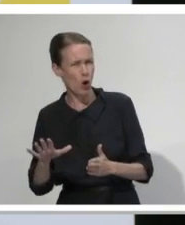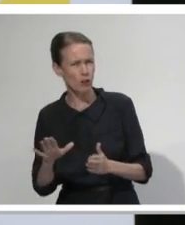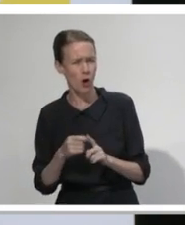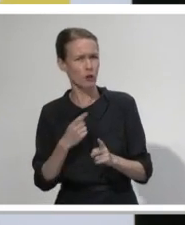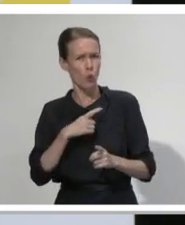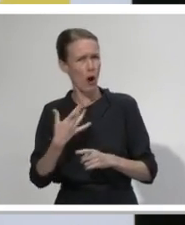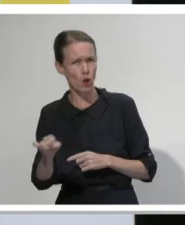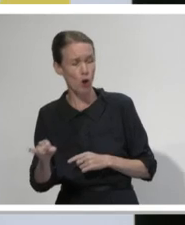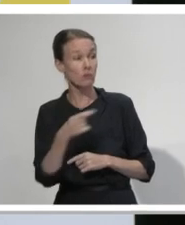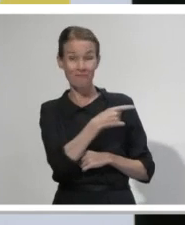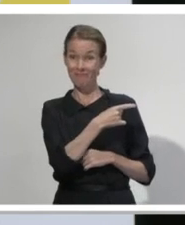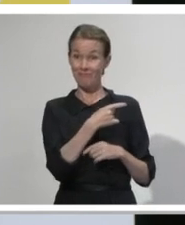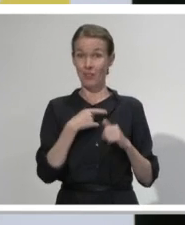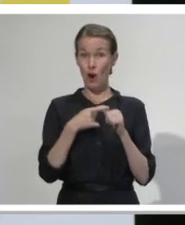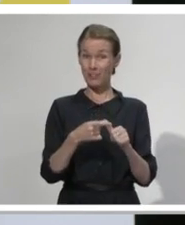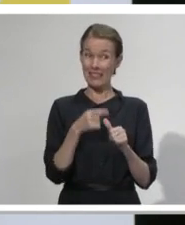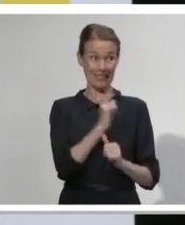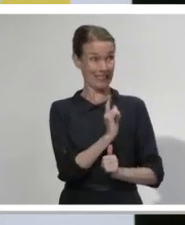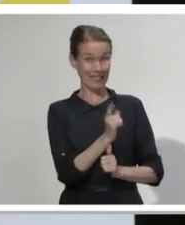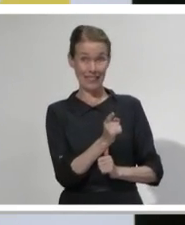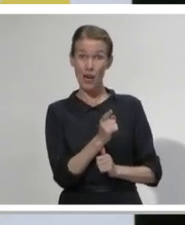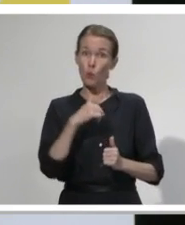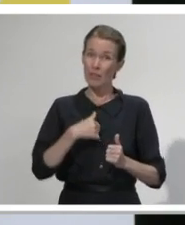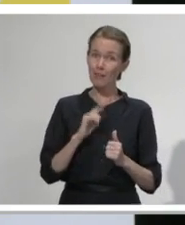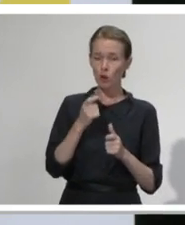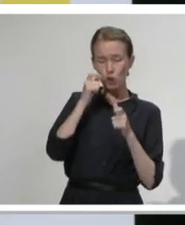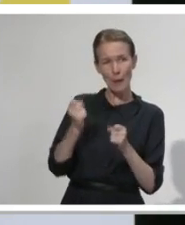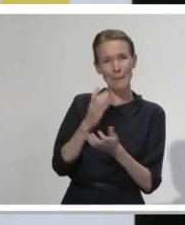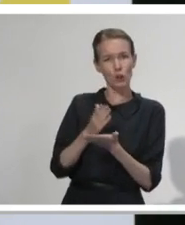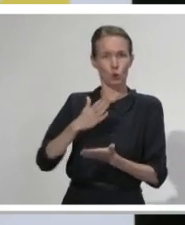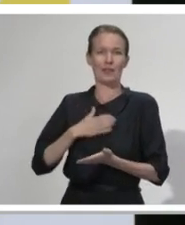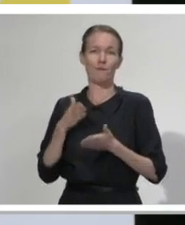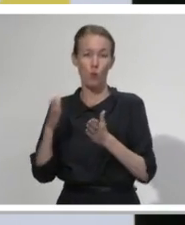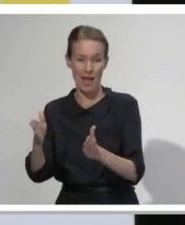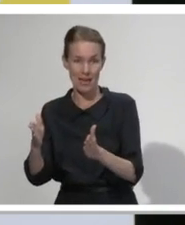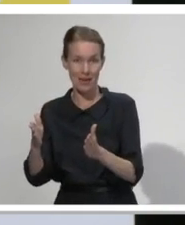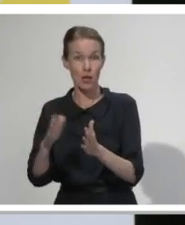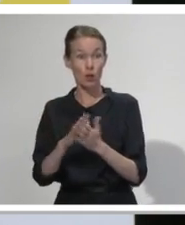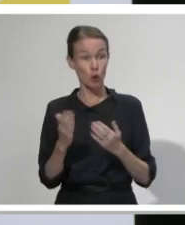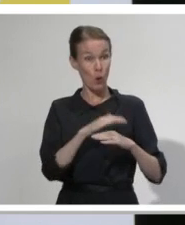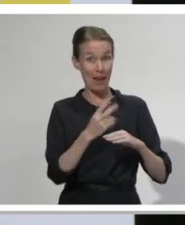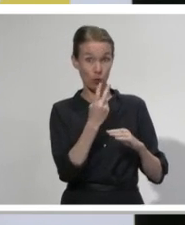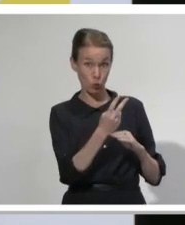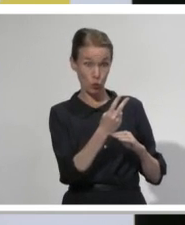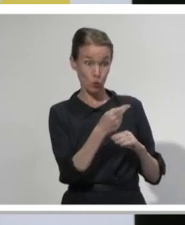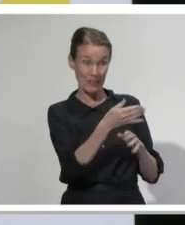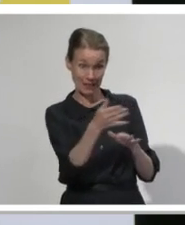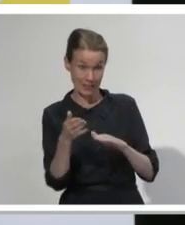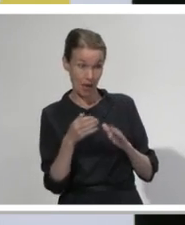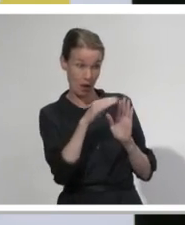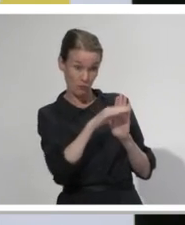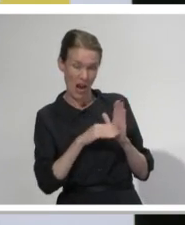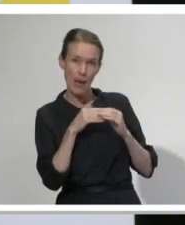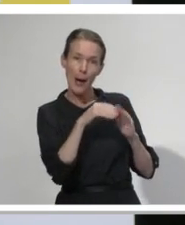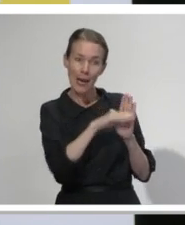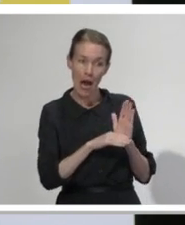is done safely and upholds the public health guidelines of Alert Level 2. The work that Cabinet's now going through is